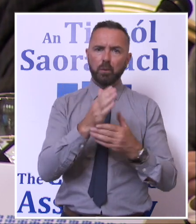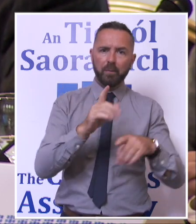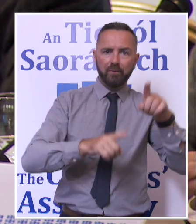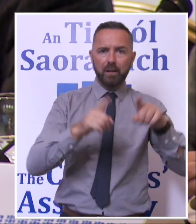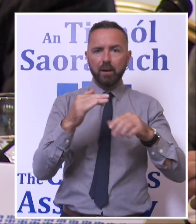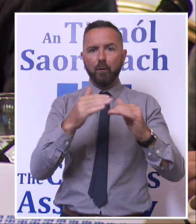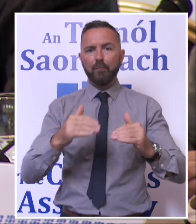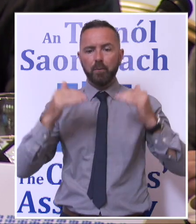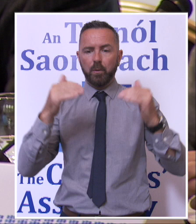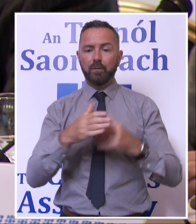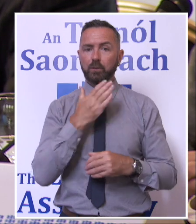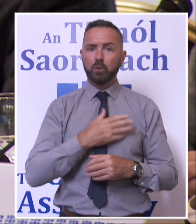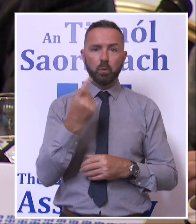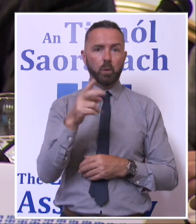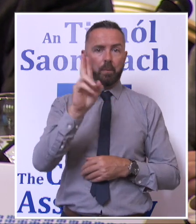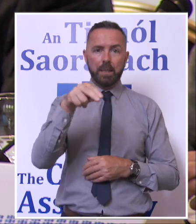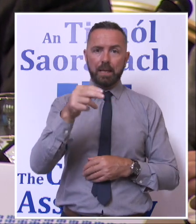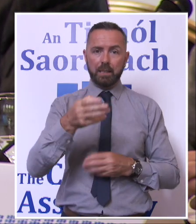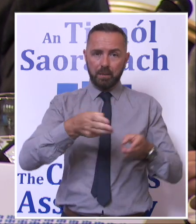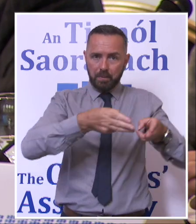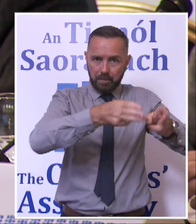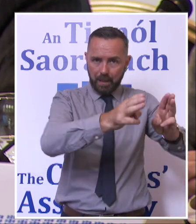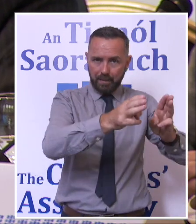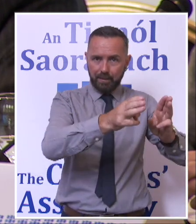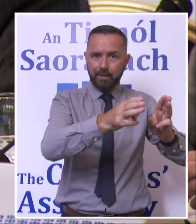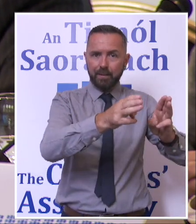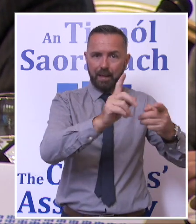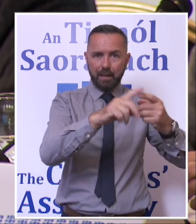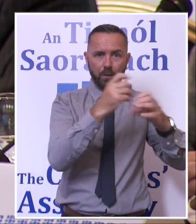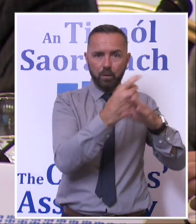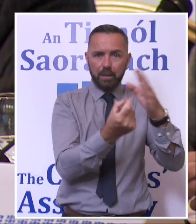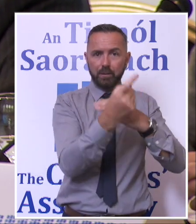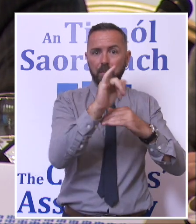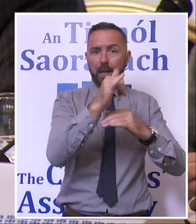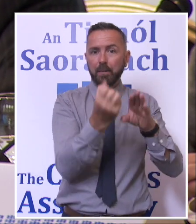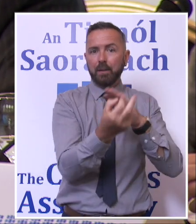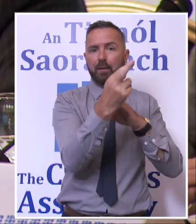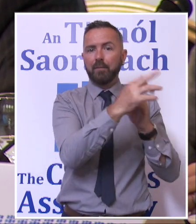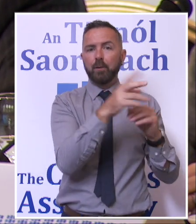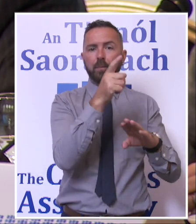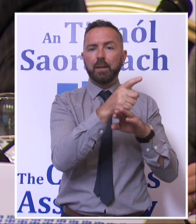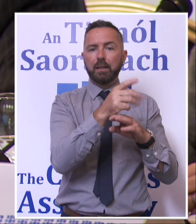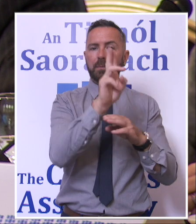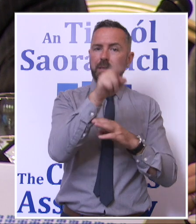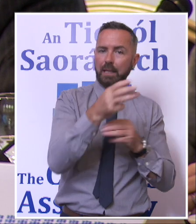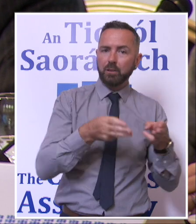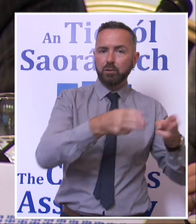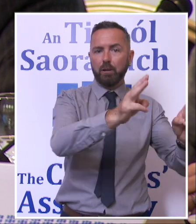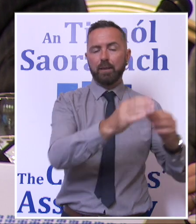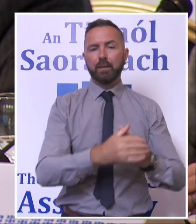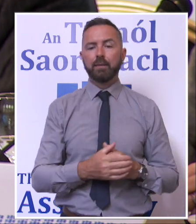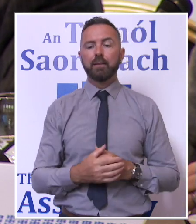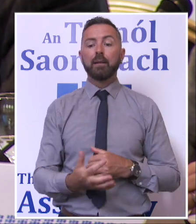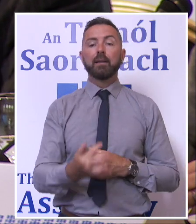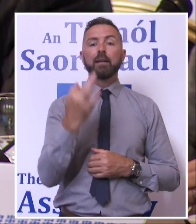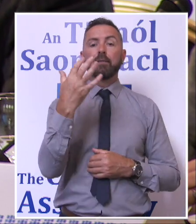just one potential strand and all the issues that might arise from that potential strand. And if you accept